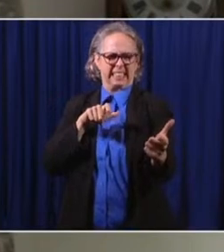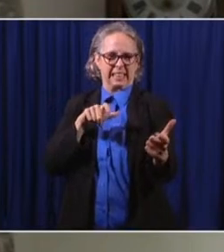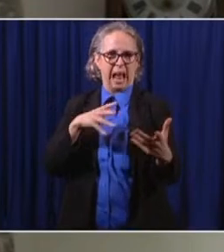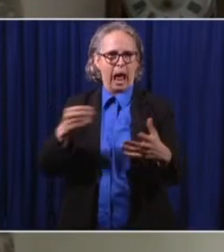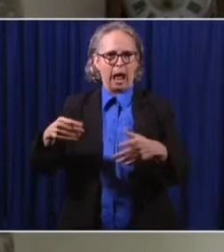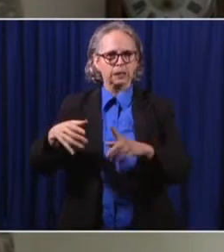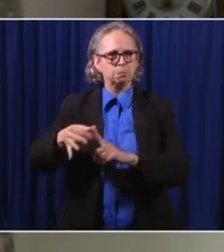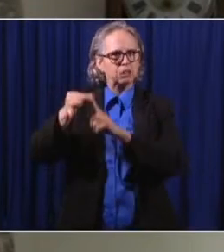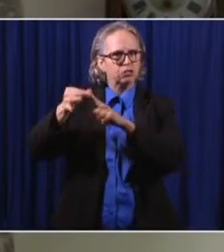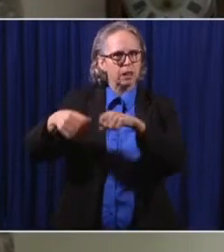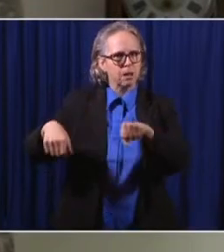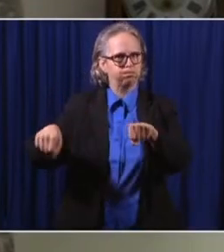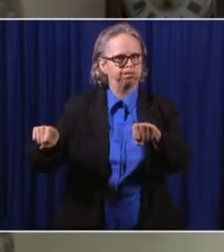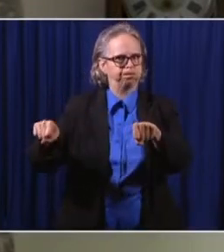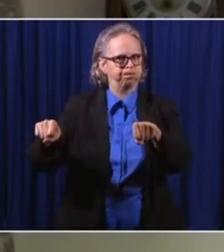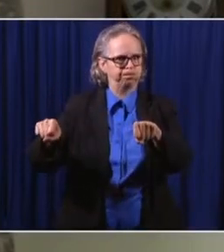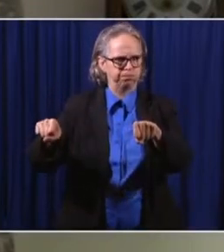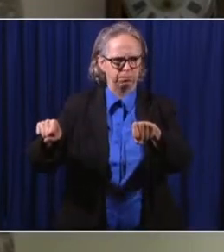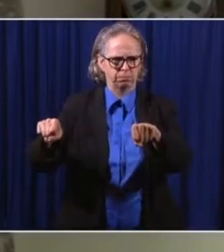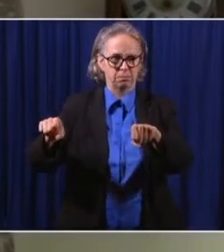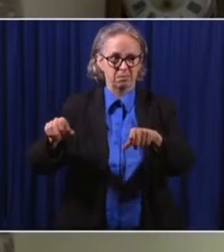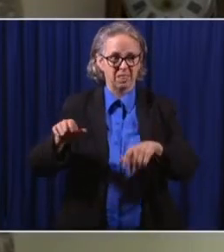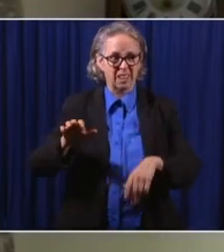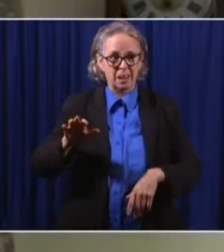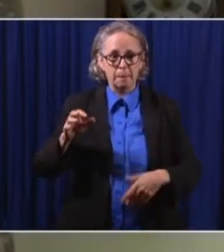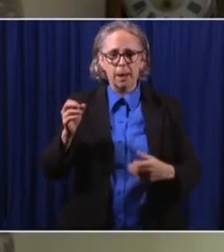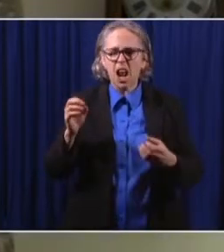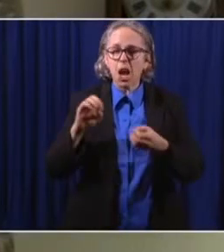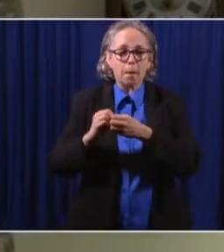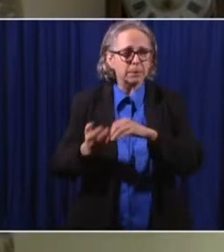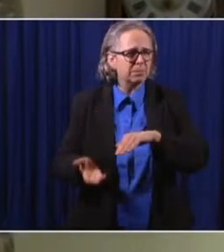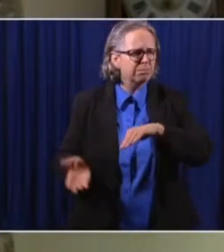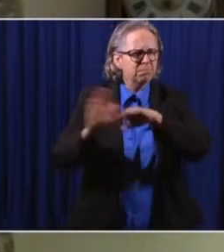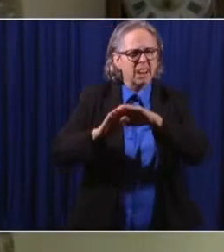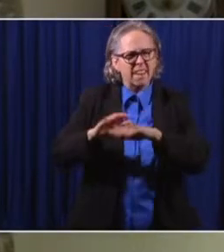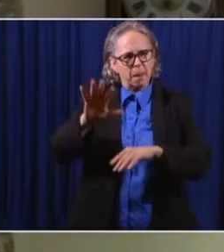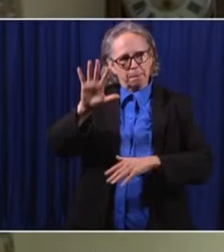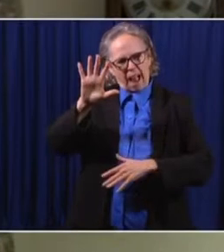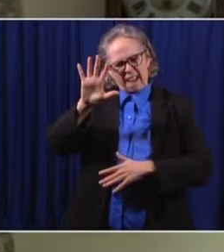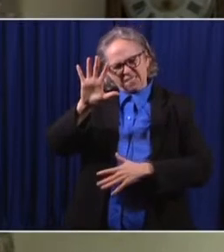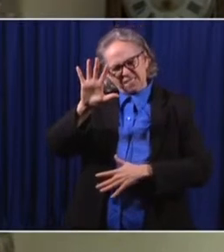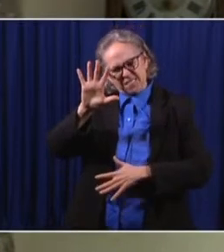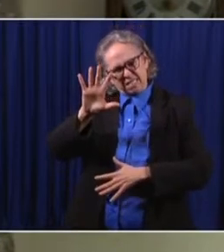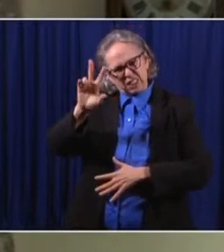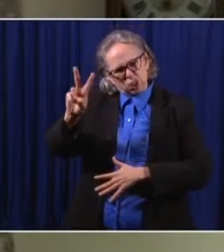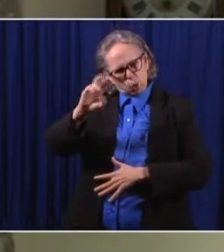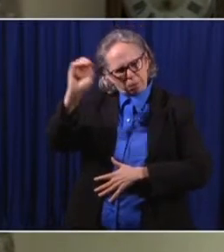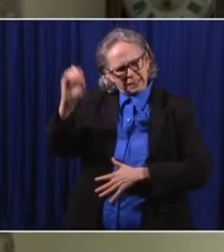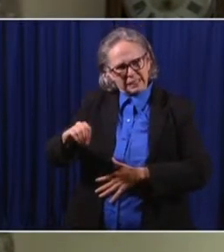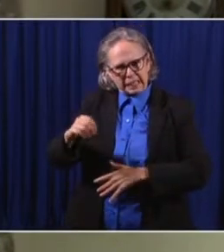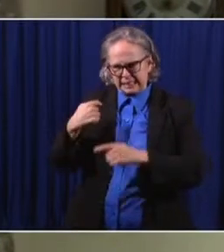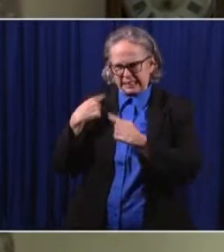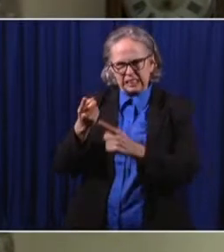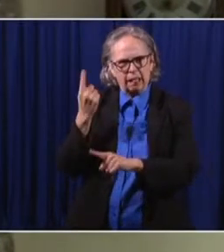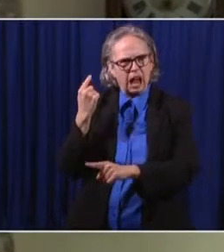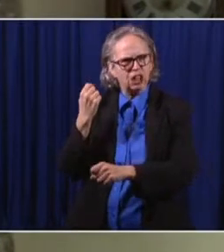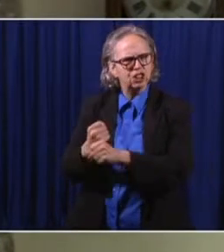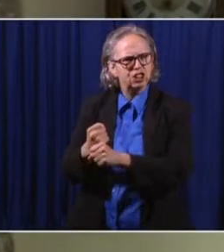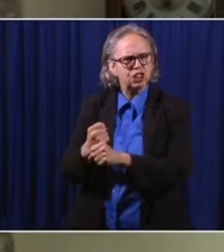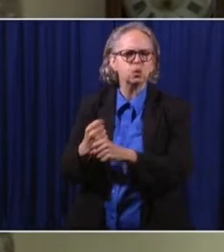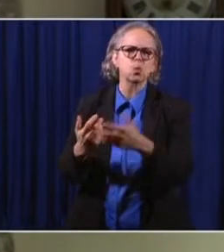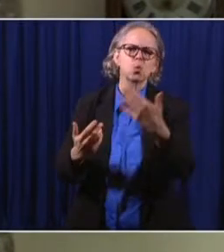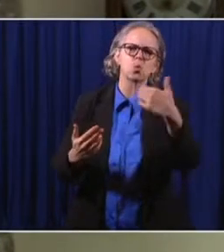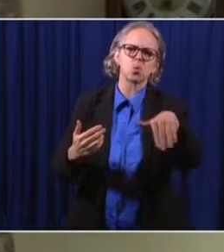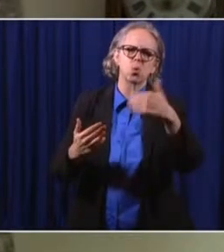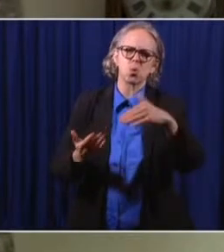by 52% as compared to the previous July. Fatalities involving pedestrians